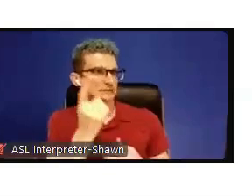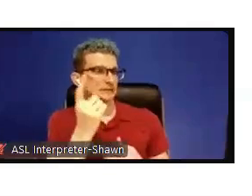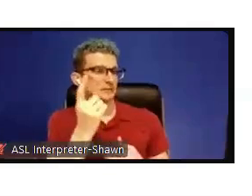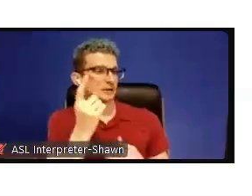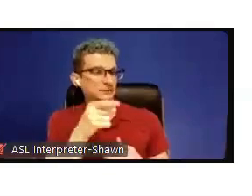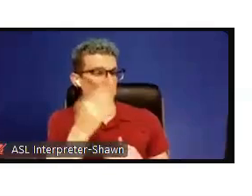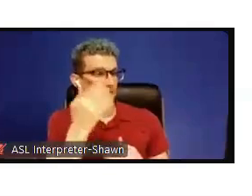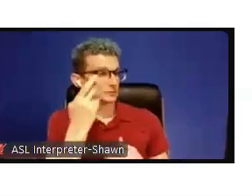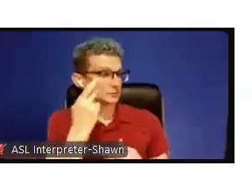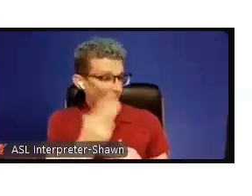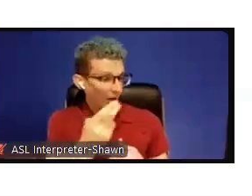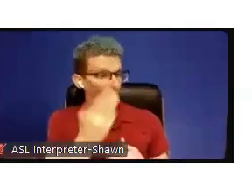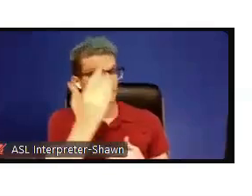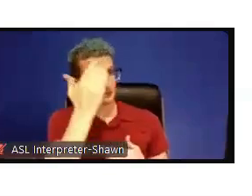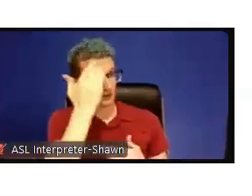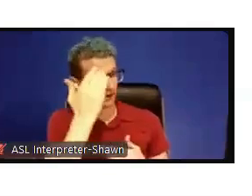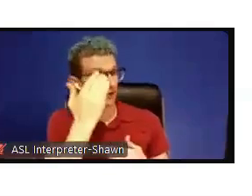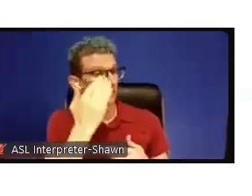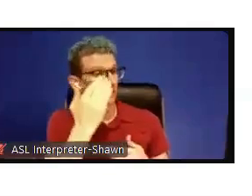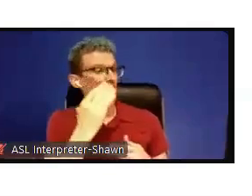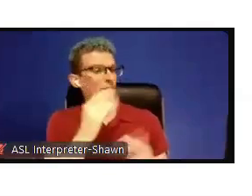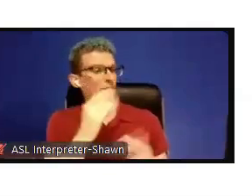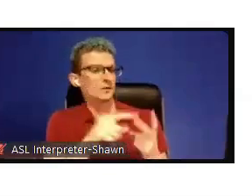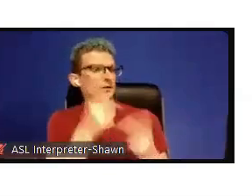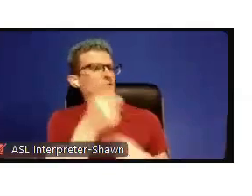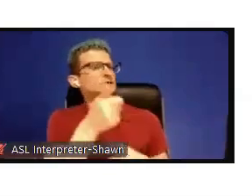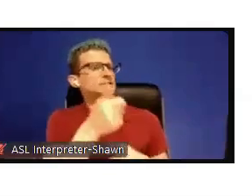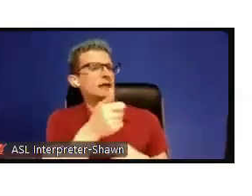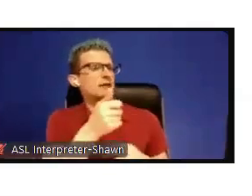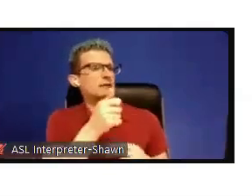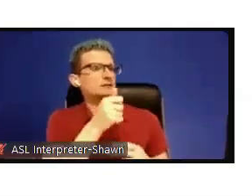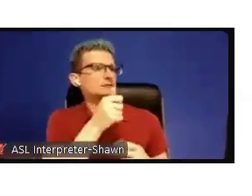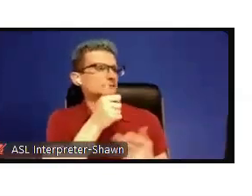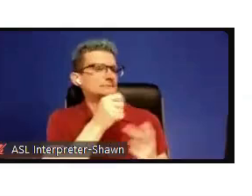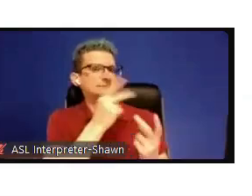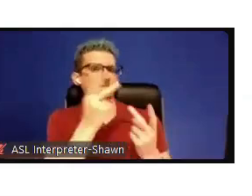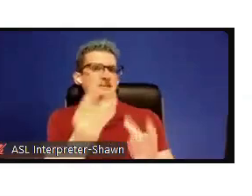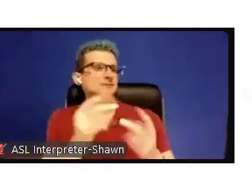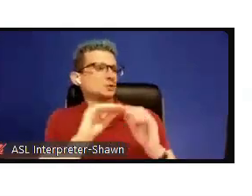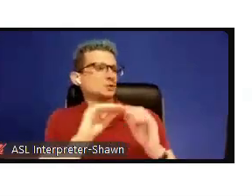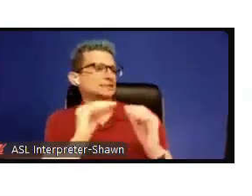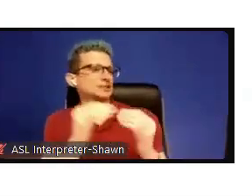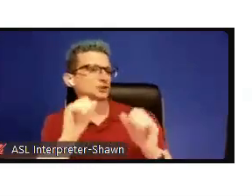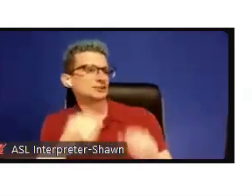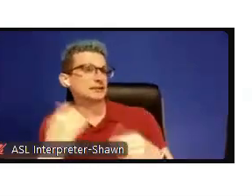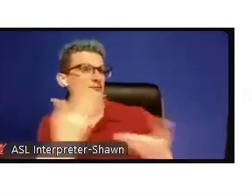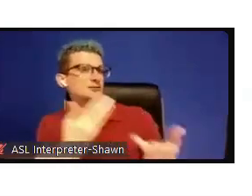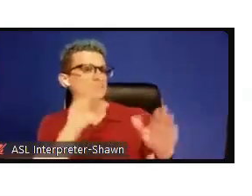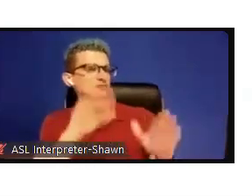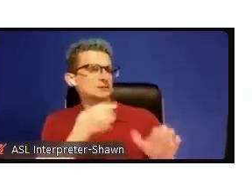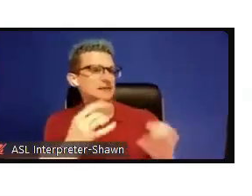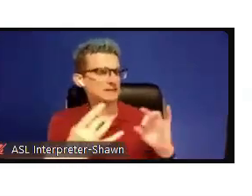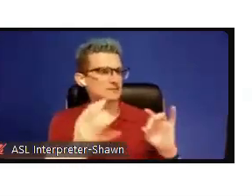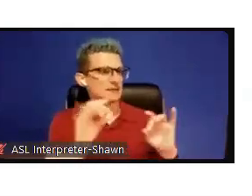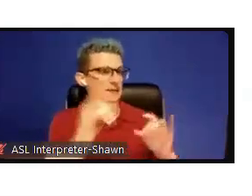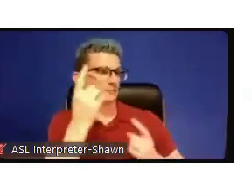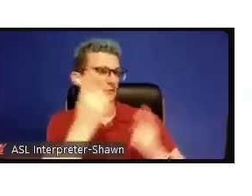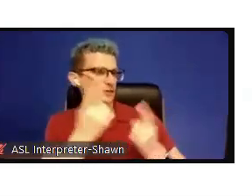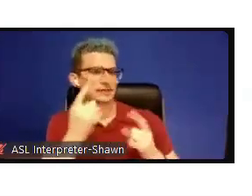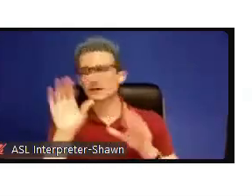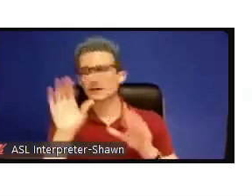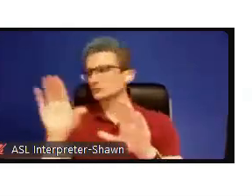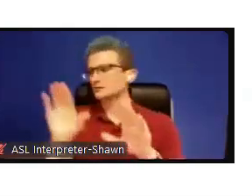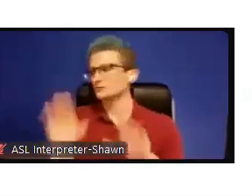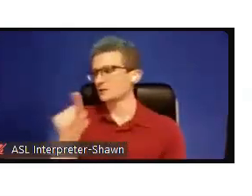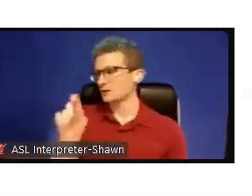did you really go to organizations that would be able to give you great feedback? That's what I'm wondering. That's a really great question. We had a